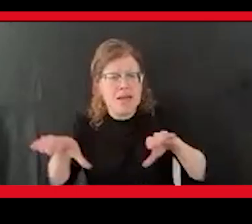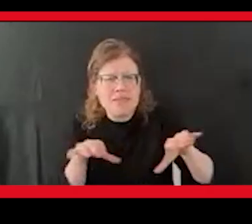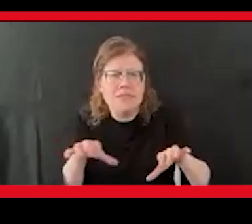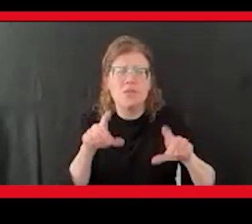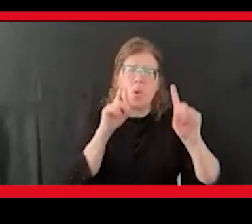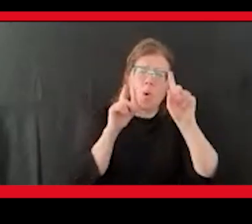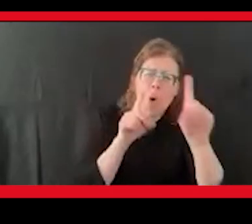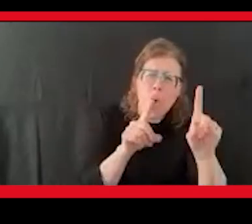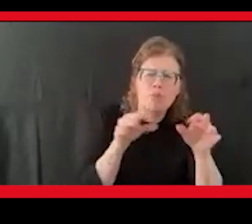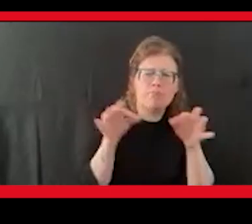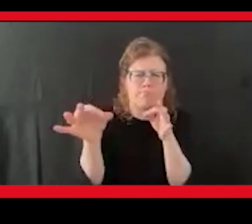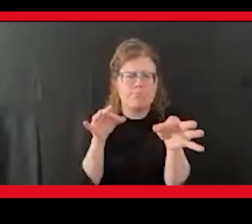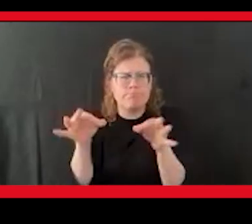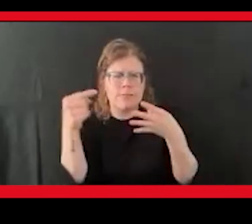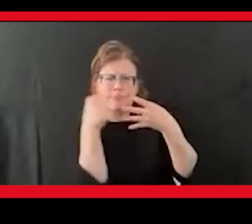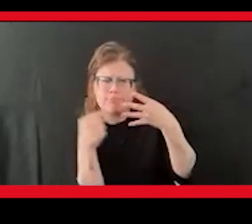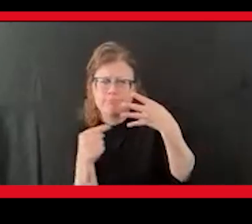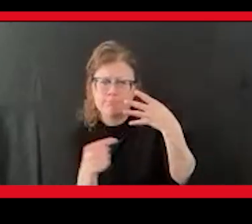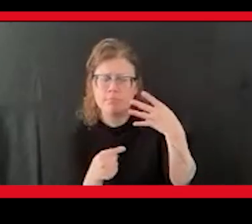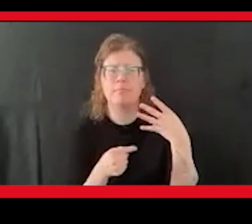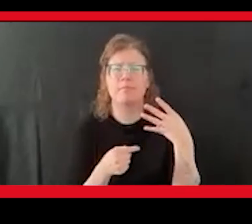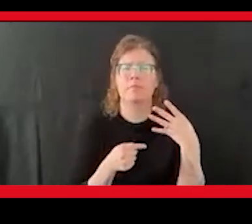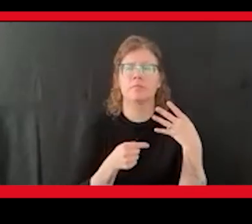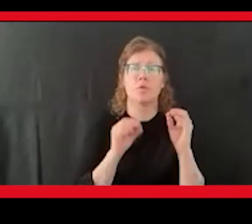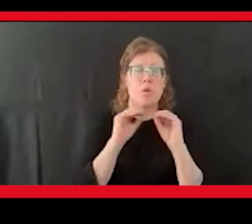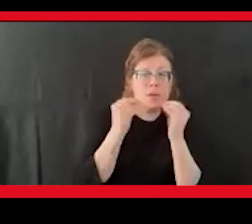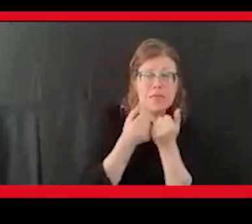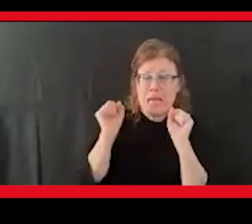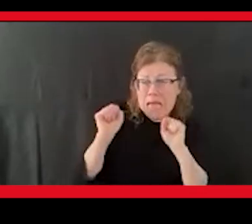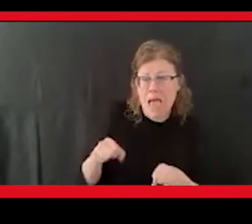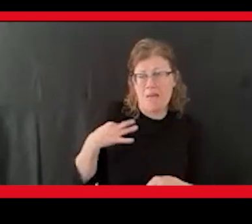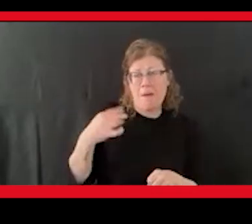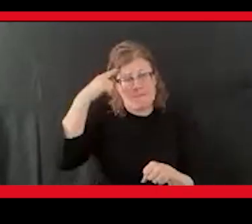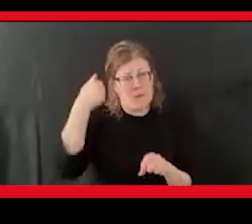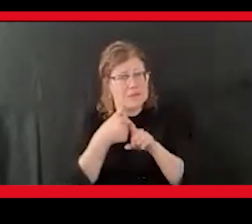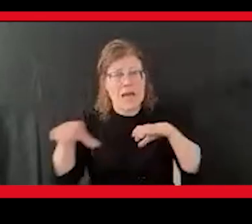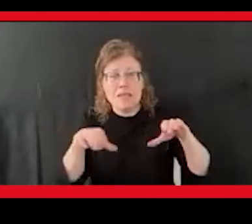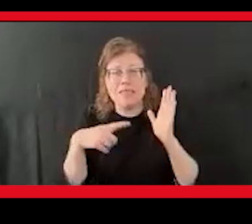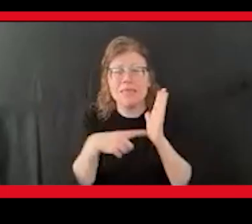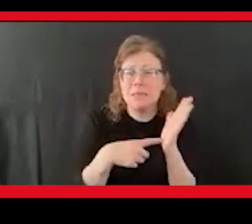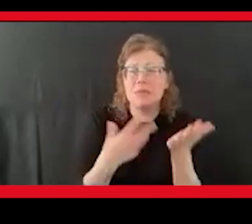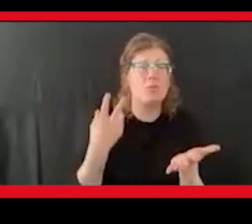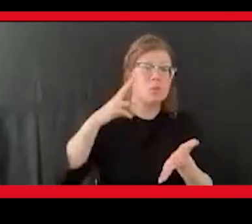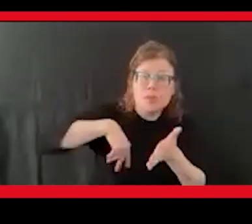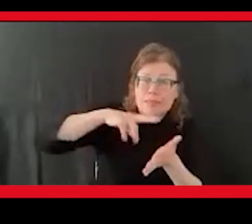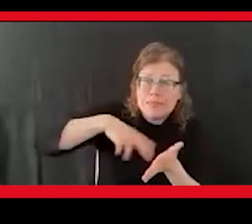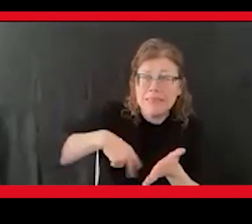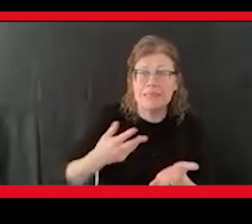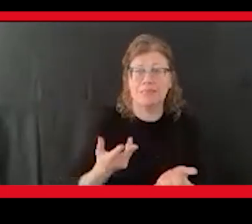Organizations can apply for activities such as research, creation, development, or production of